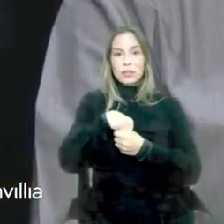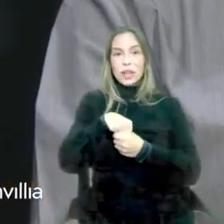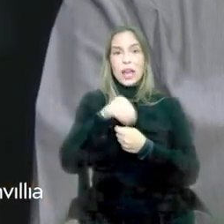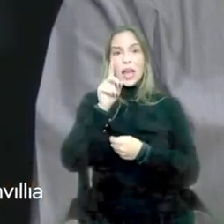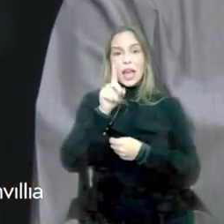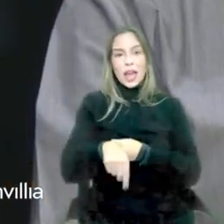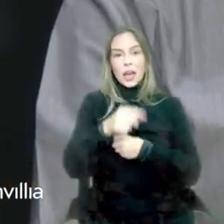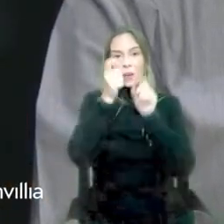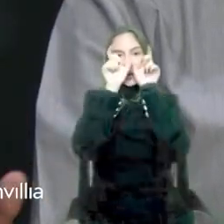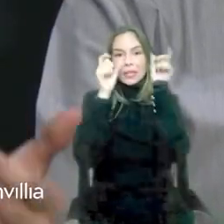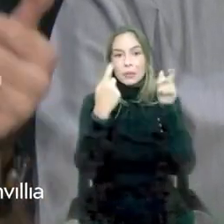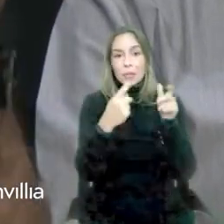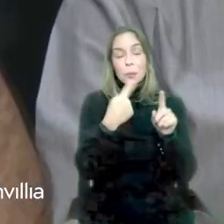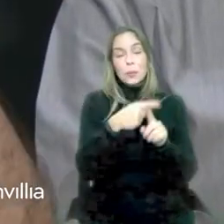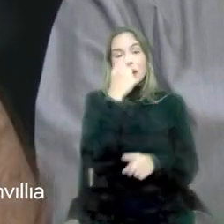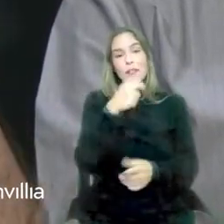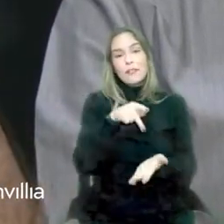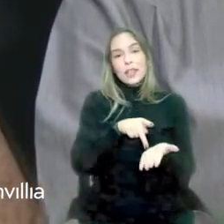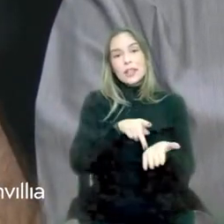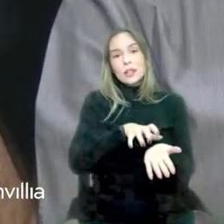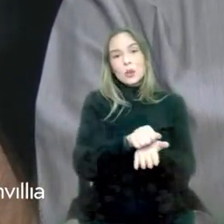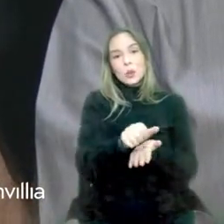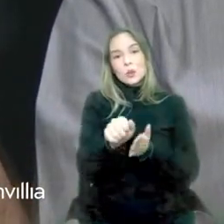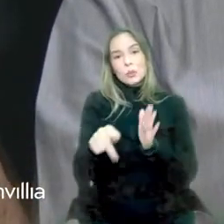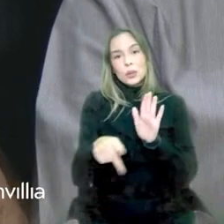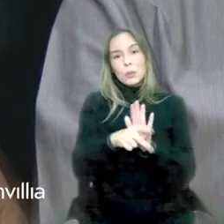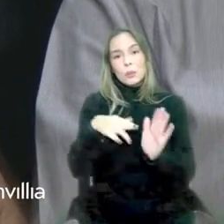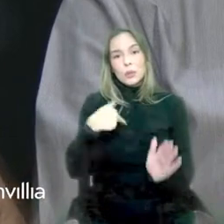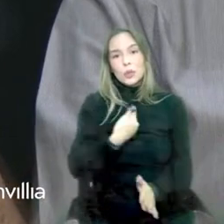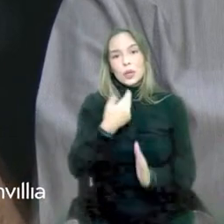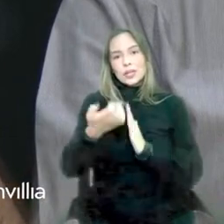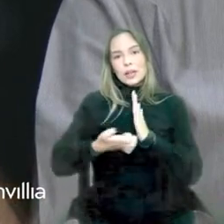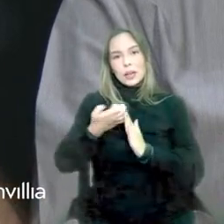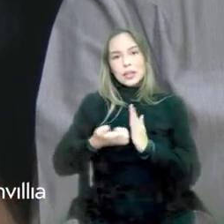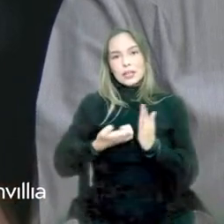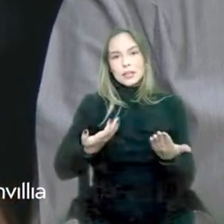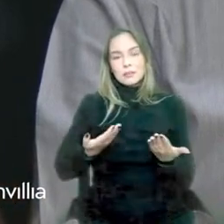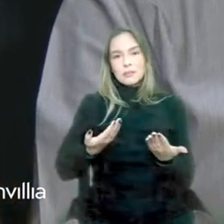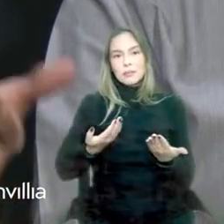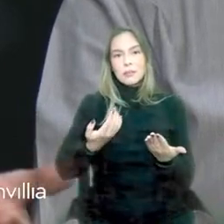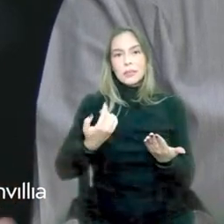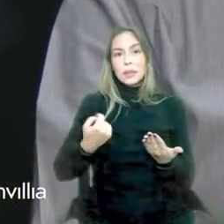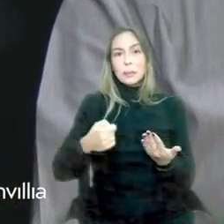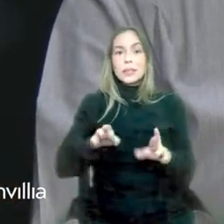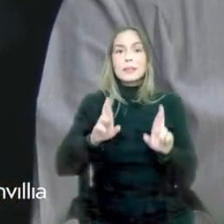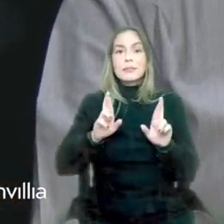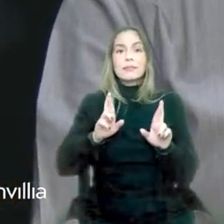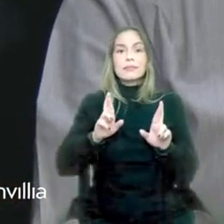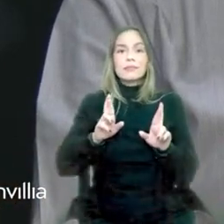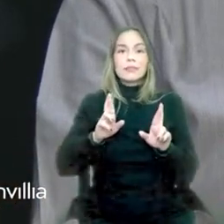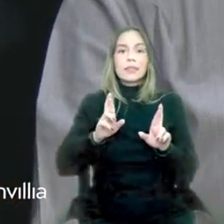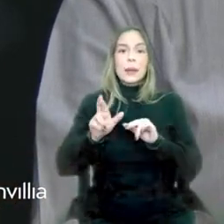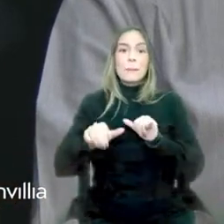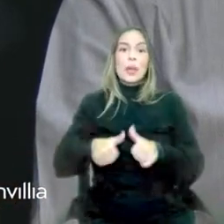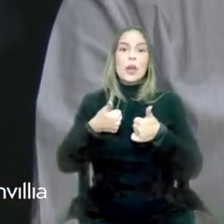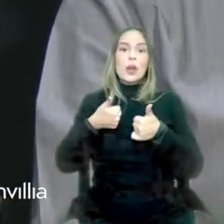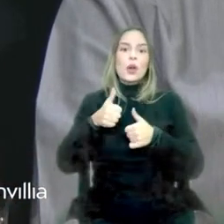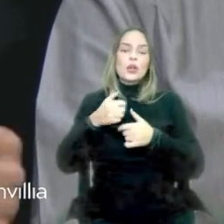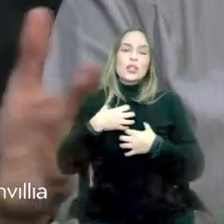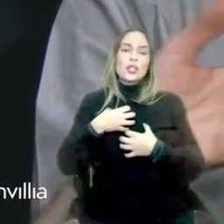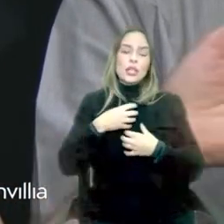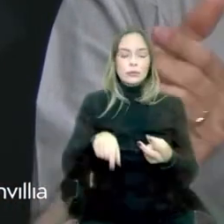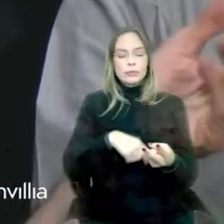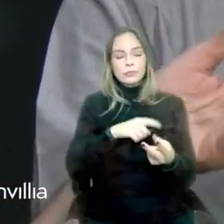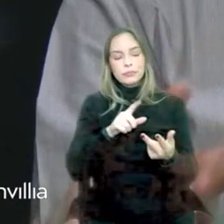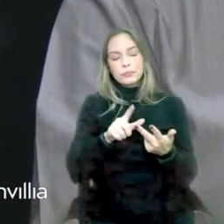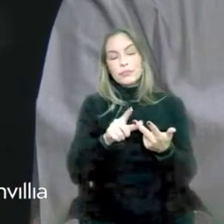companies, right? So we're thinking of with the past. We need to change. And then the third piece of advice is that we're all